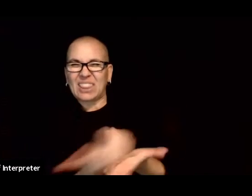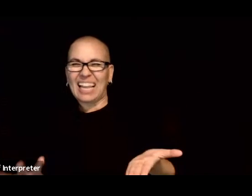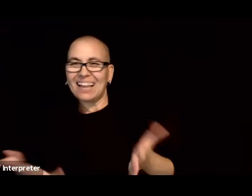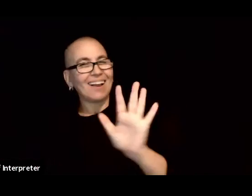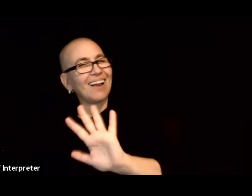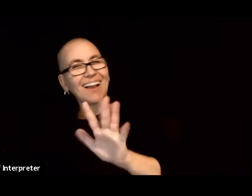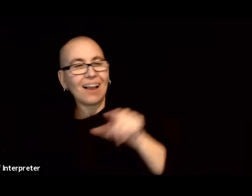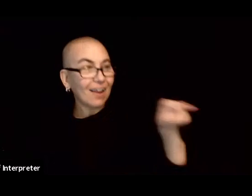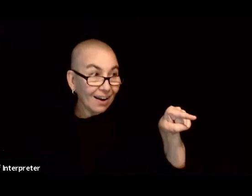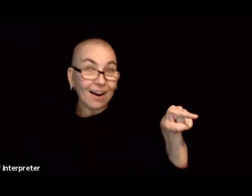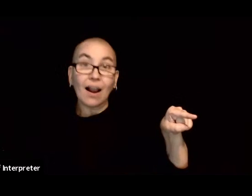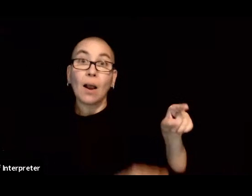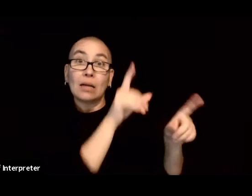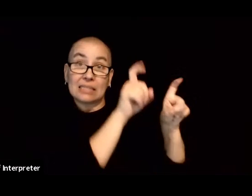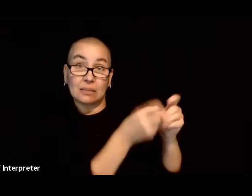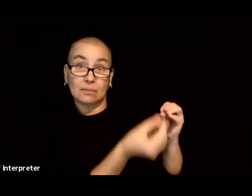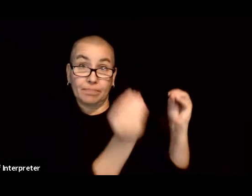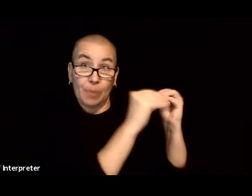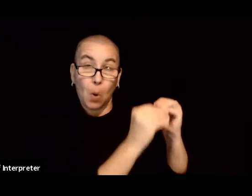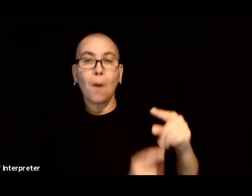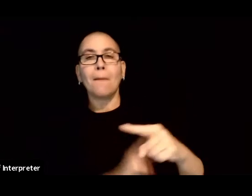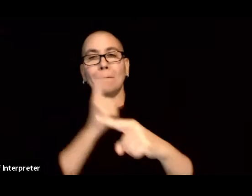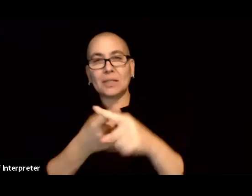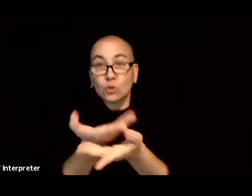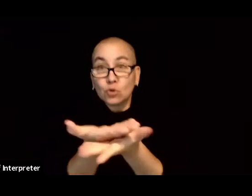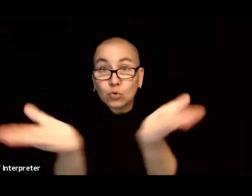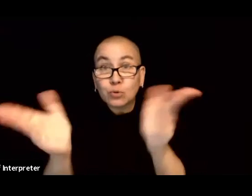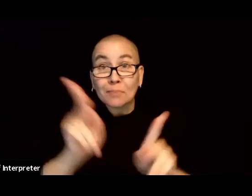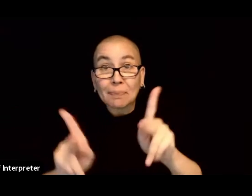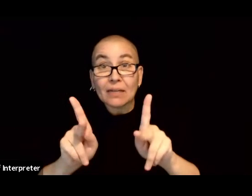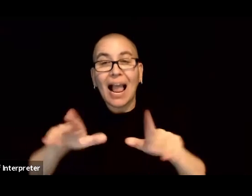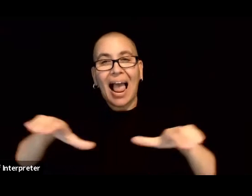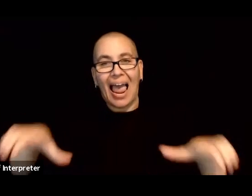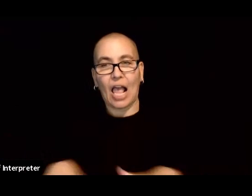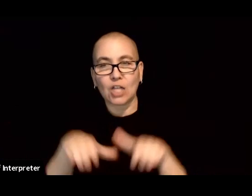come along with the test results. Thank you.